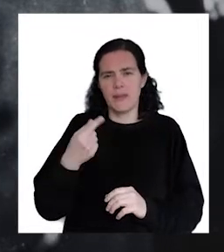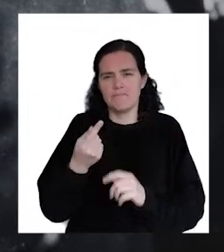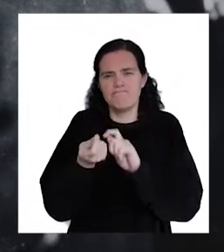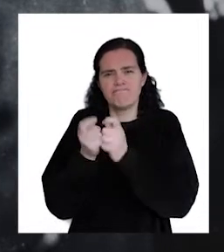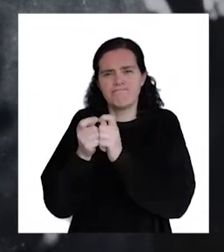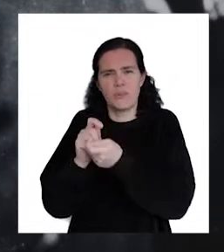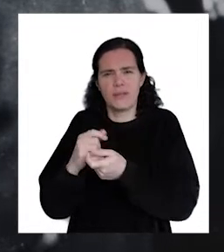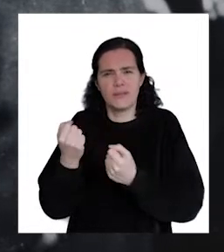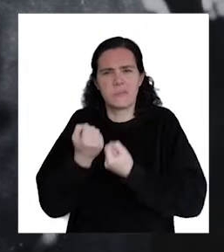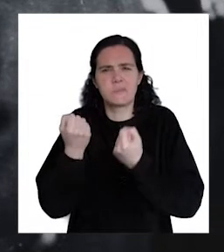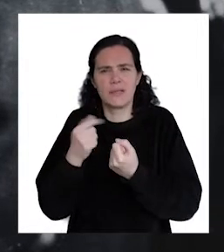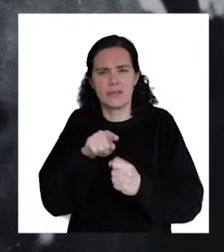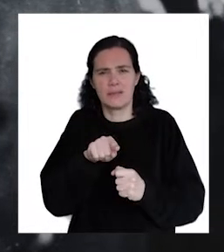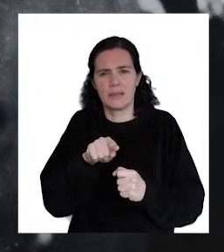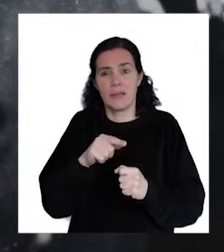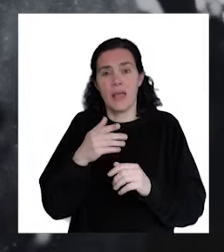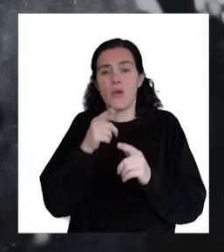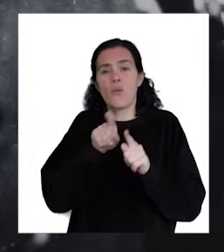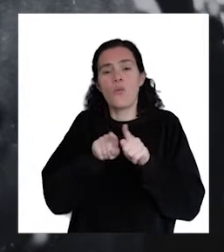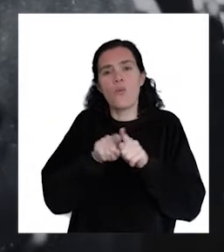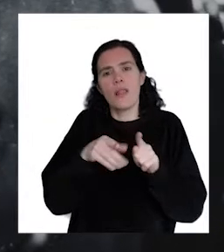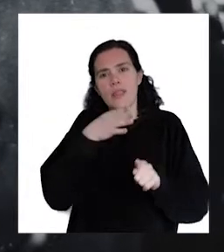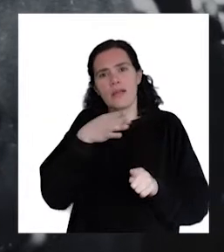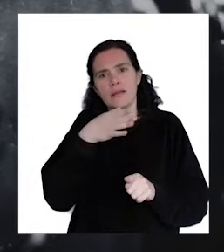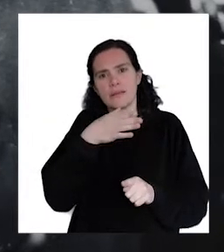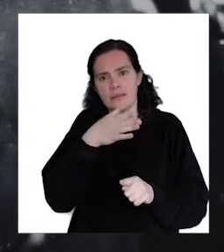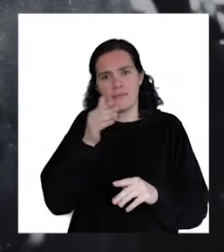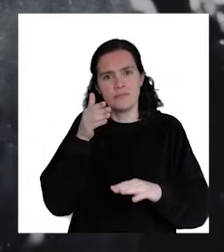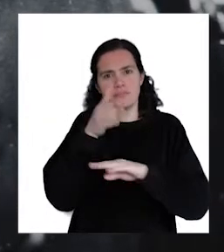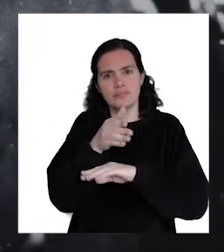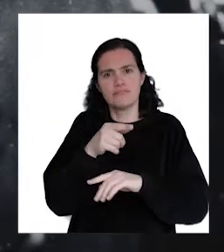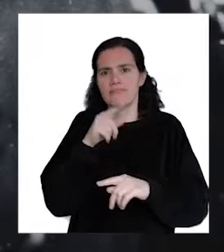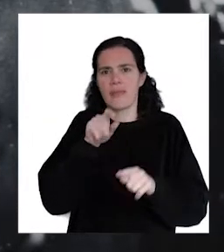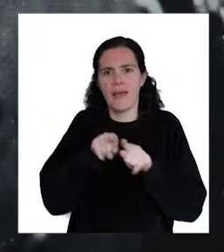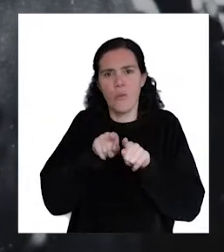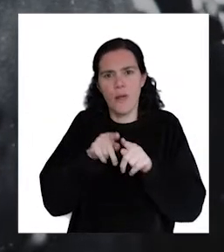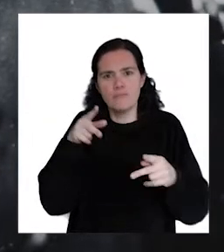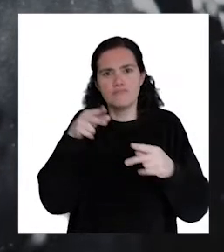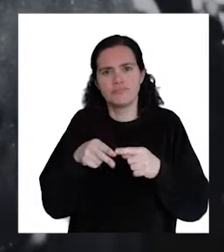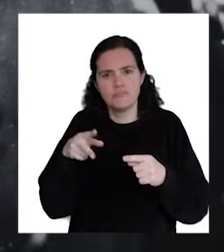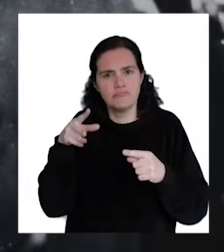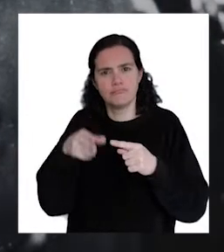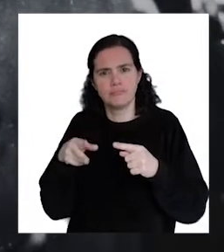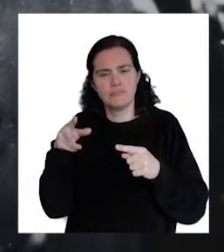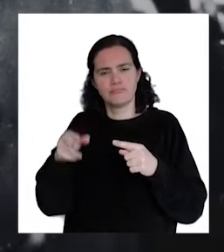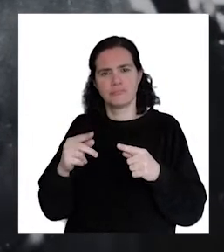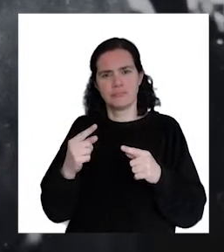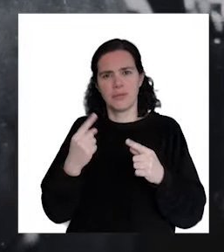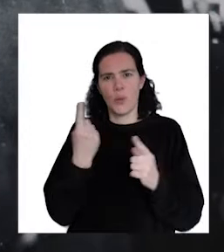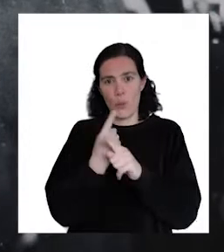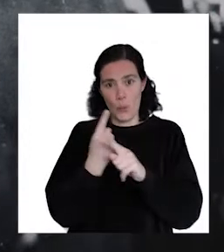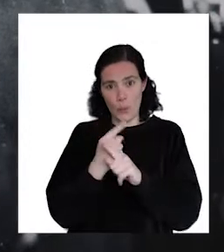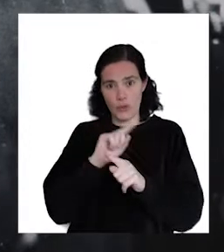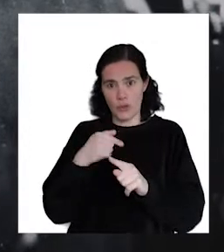Monolithic, a one-direction narrative is interrupting what